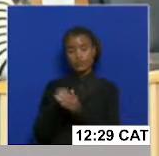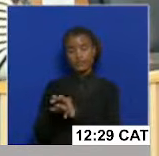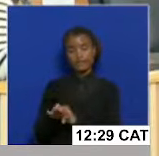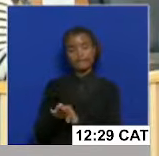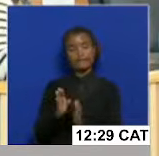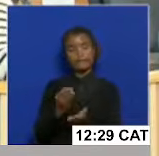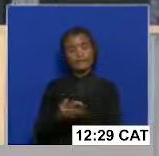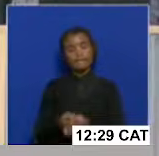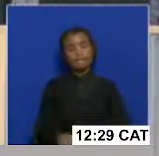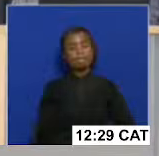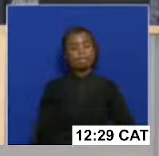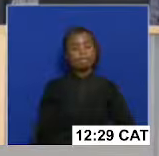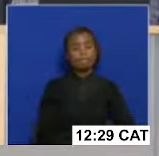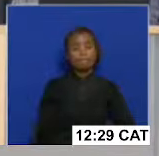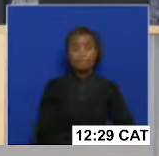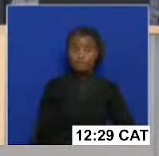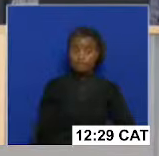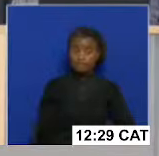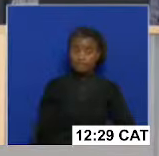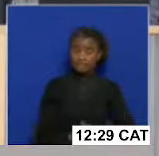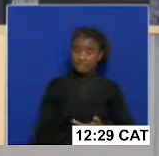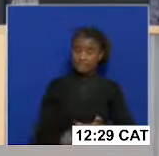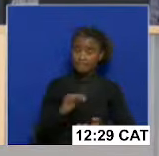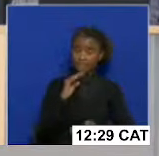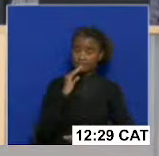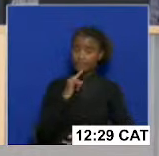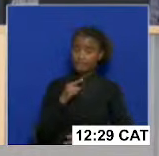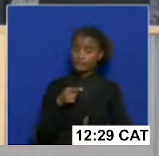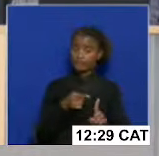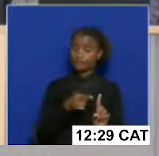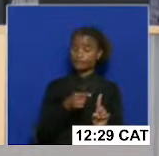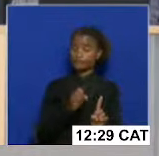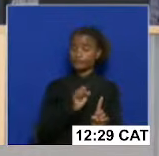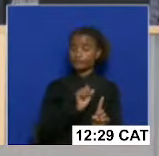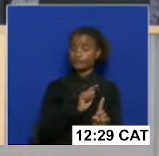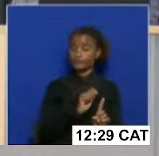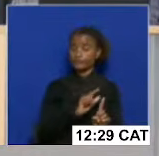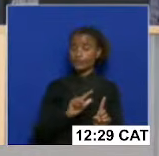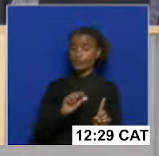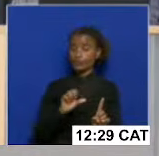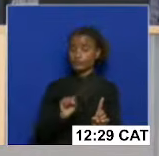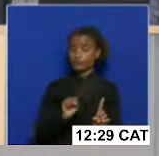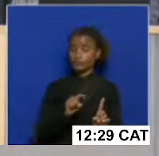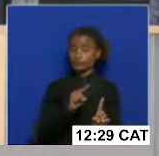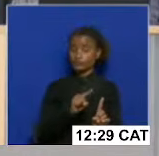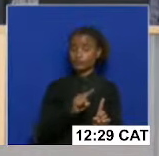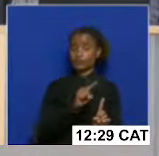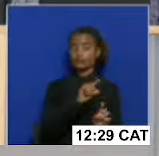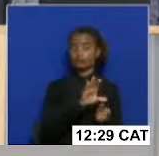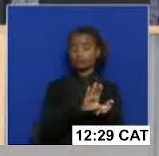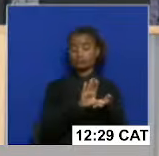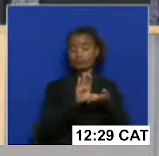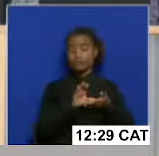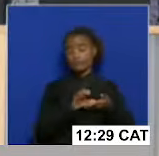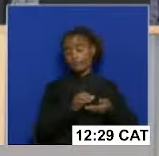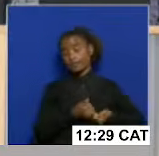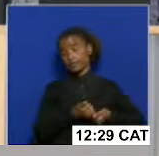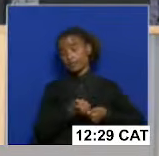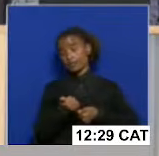So Officer Stolz would have been the one that takes them back to,